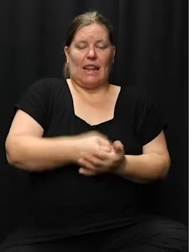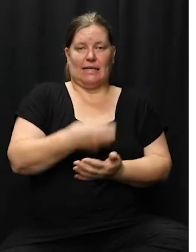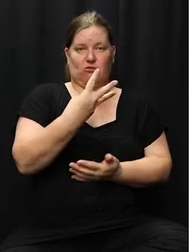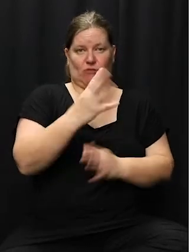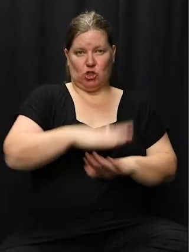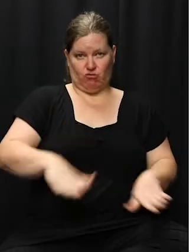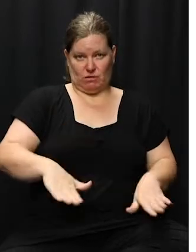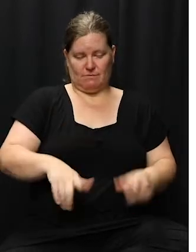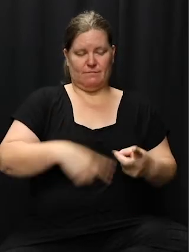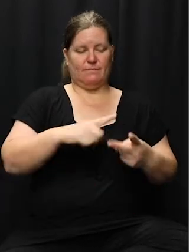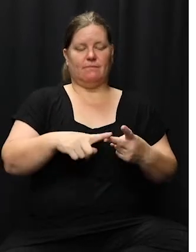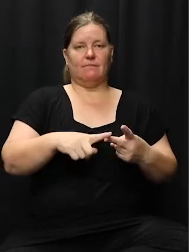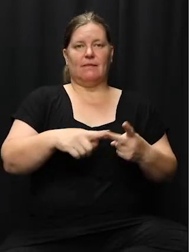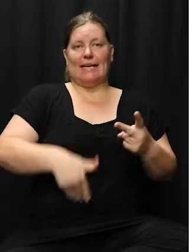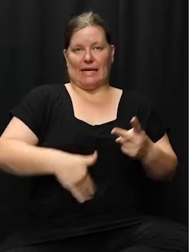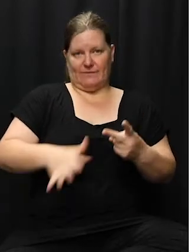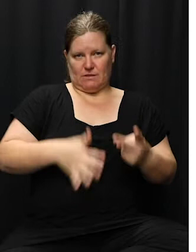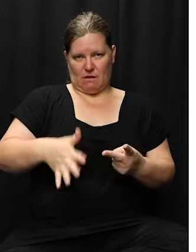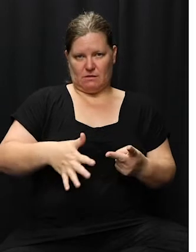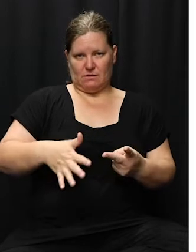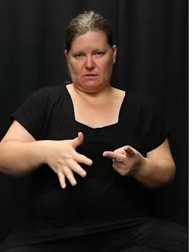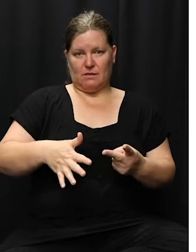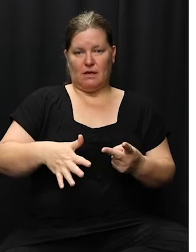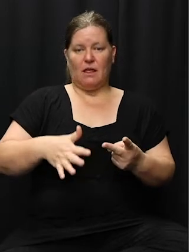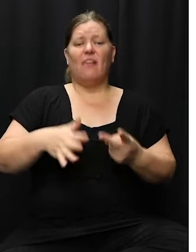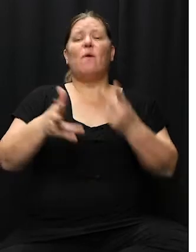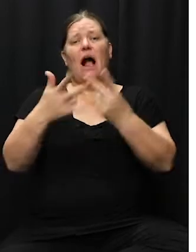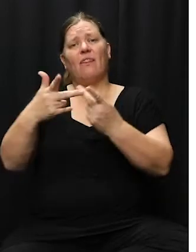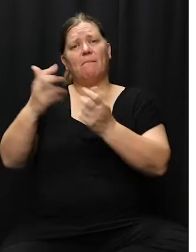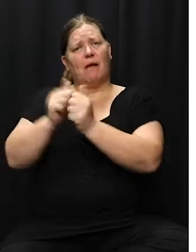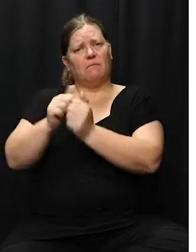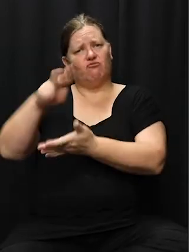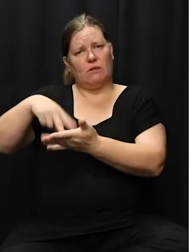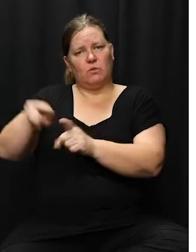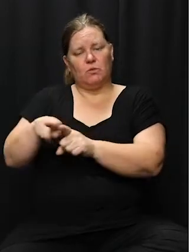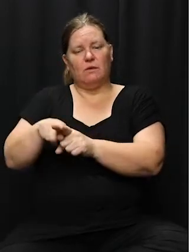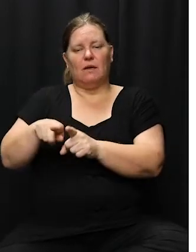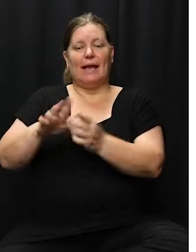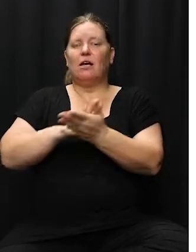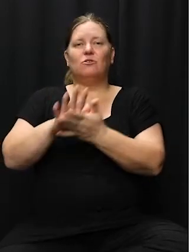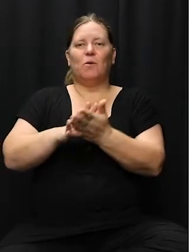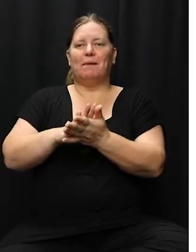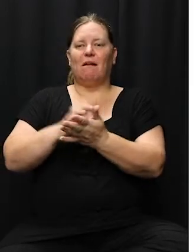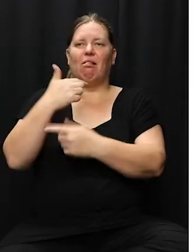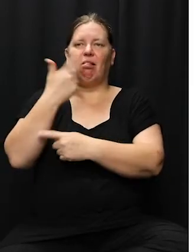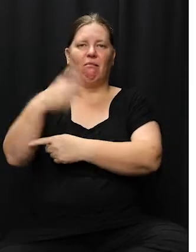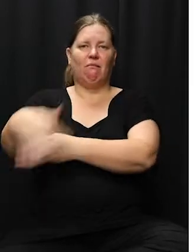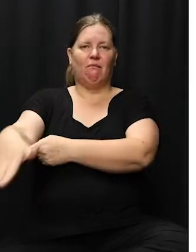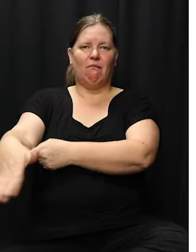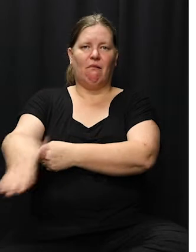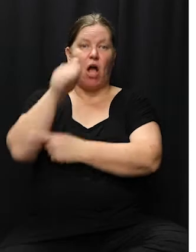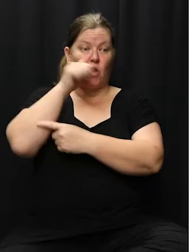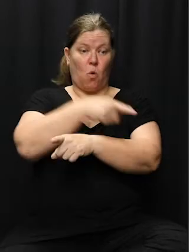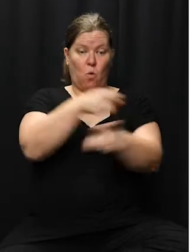as long as they had at least 3 kids in the study who were native signers. There are other papers which I read and they're great, and it doesn't mean they're